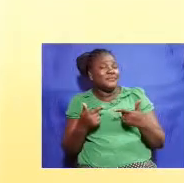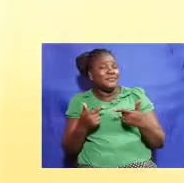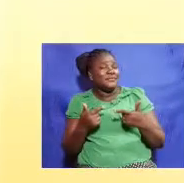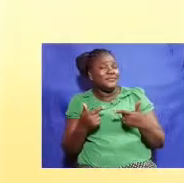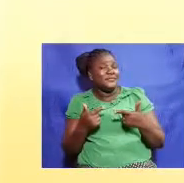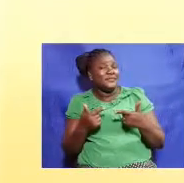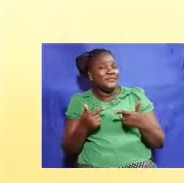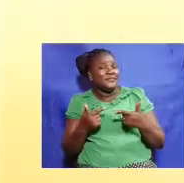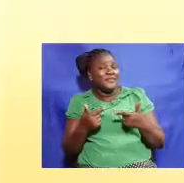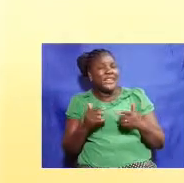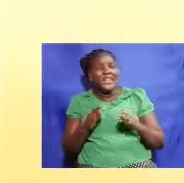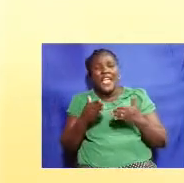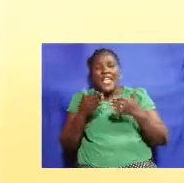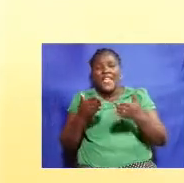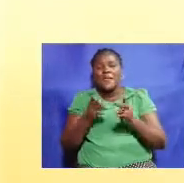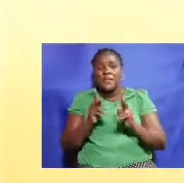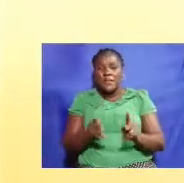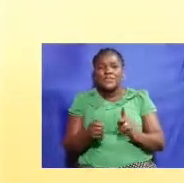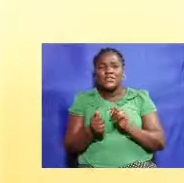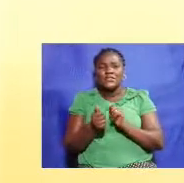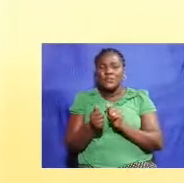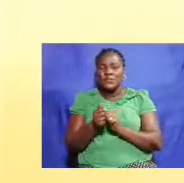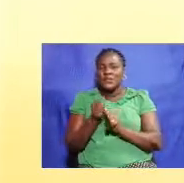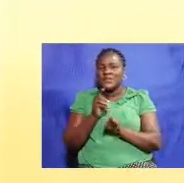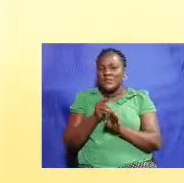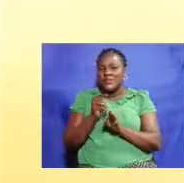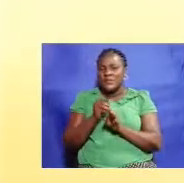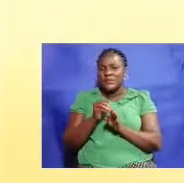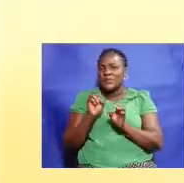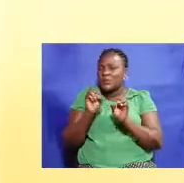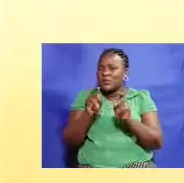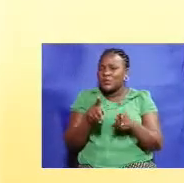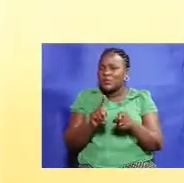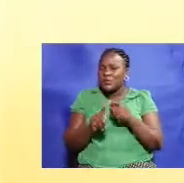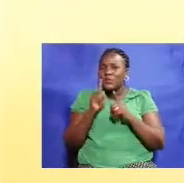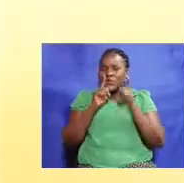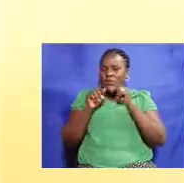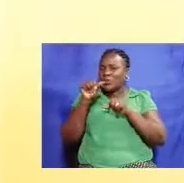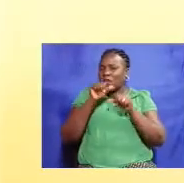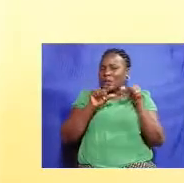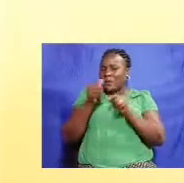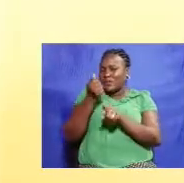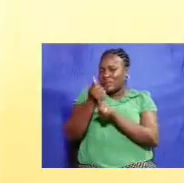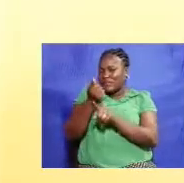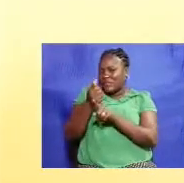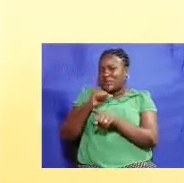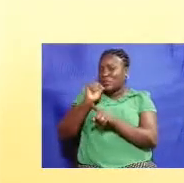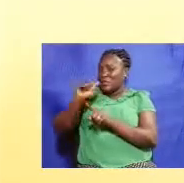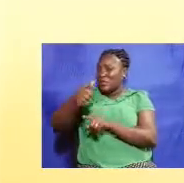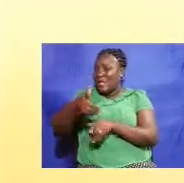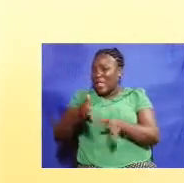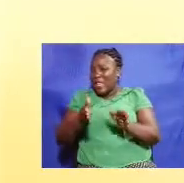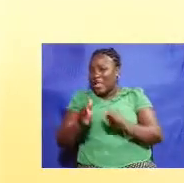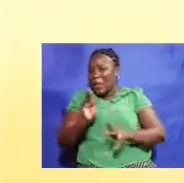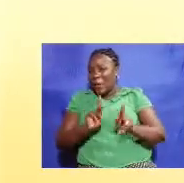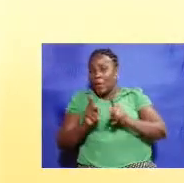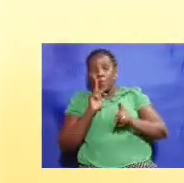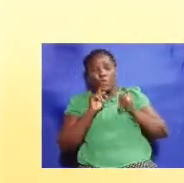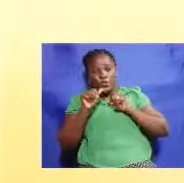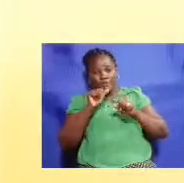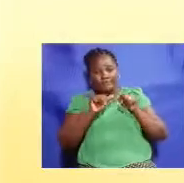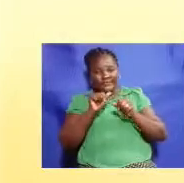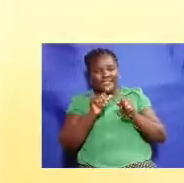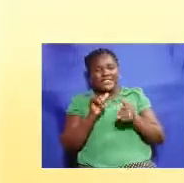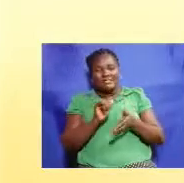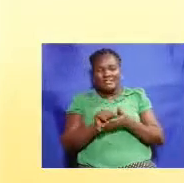hand. It gives persons with disability an opportunity to talk about themselves and not to allow other people to talk about them. And I think